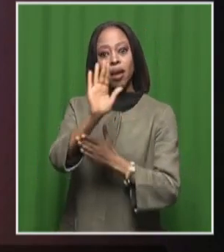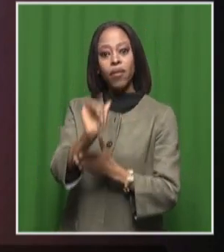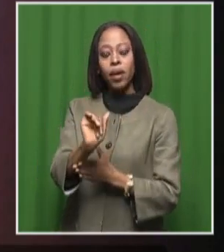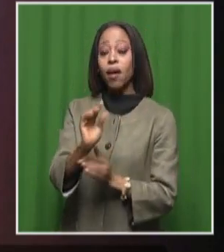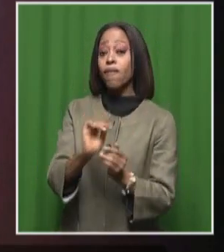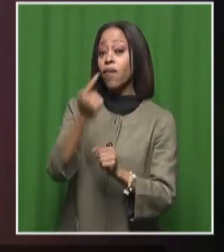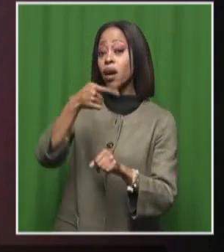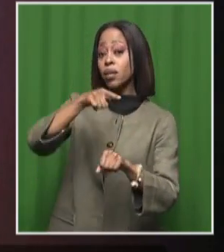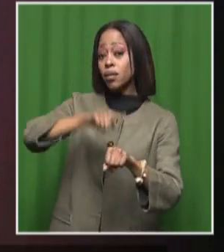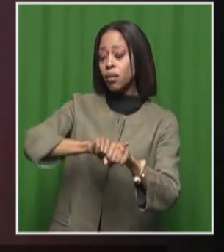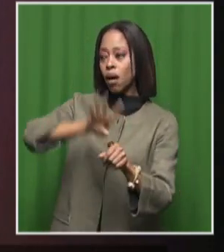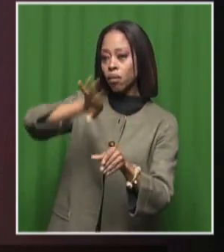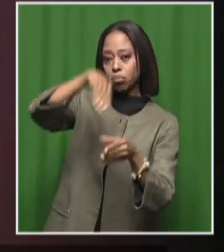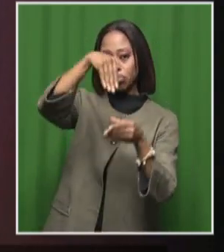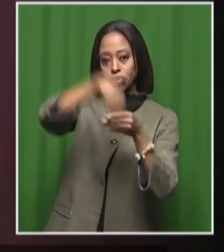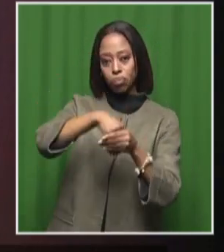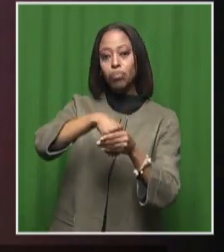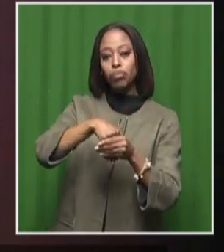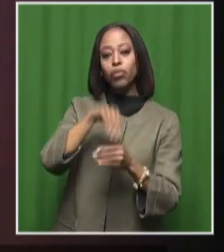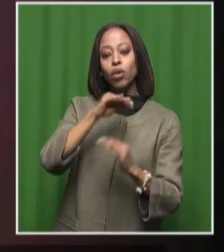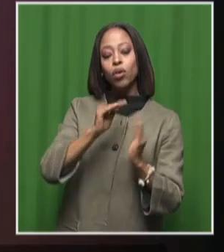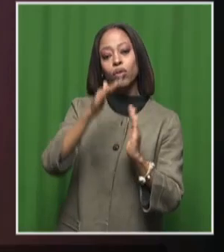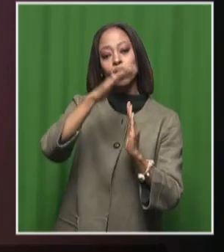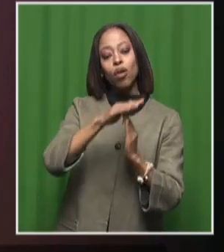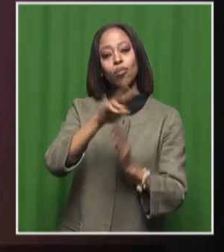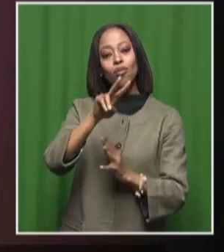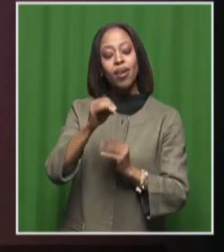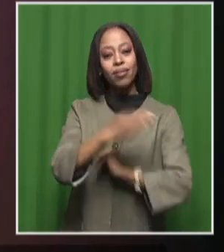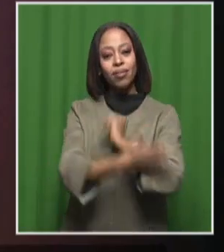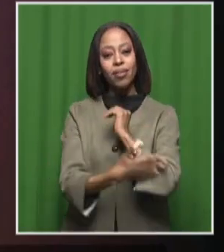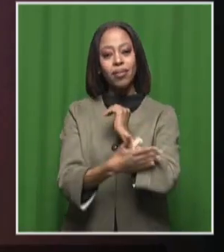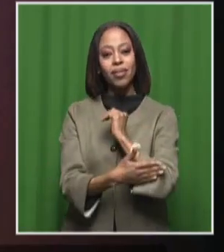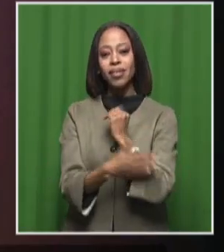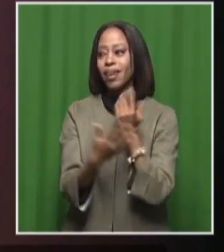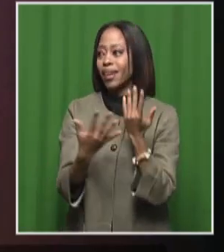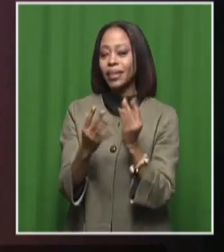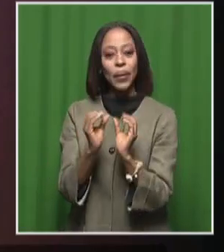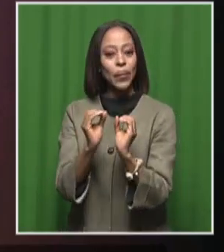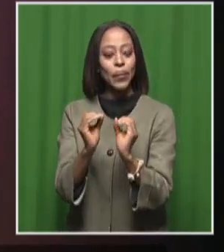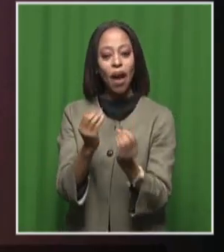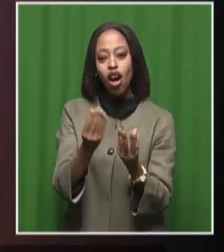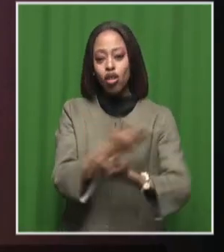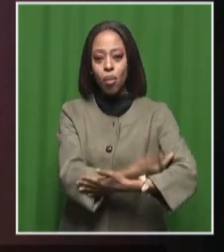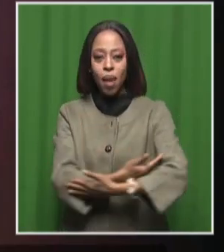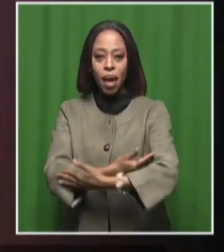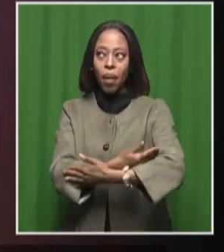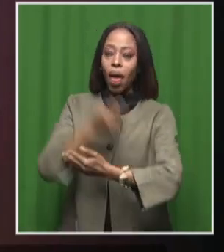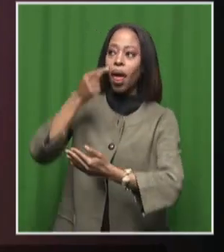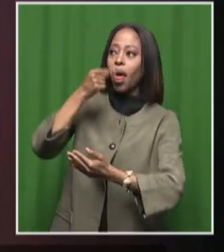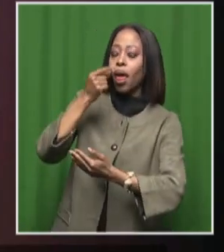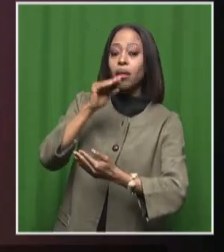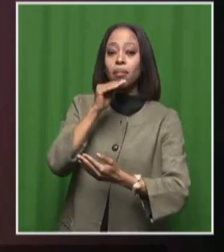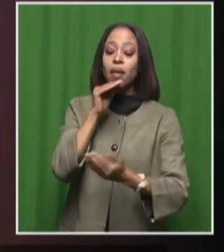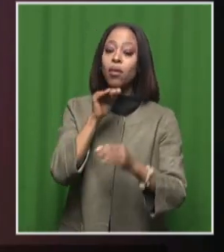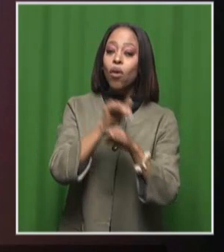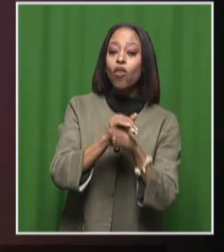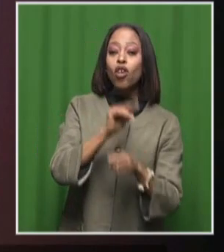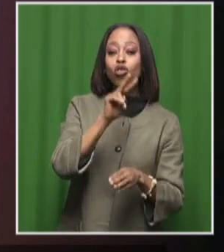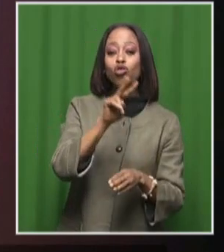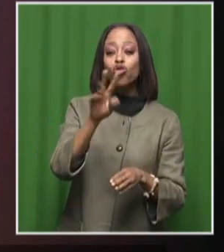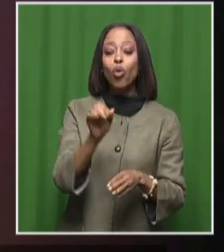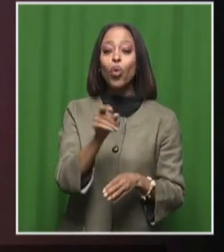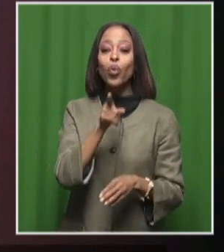top 20 countries that have the most zero-dose children. This means South Africa has over 220,000